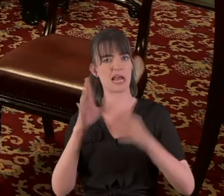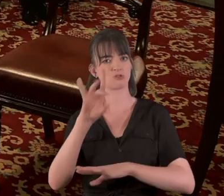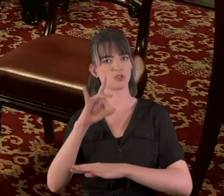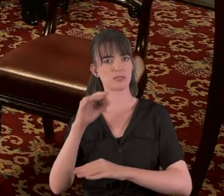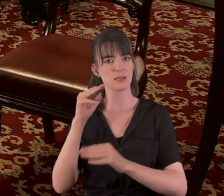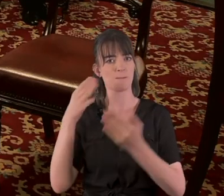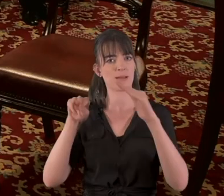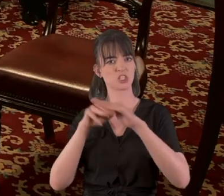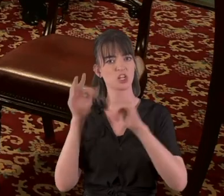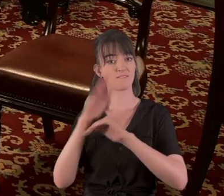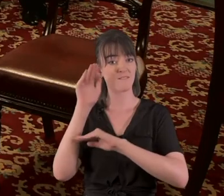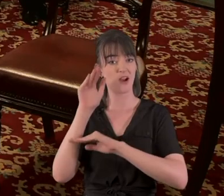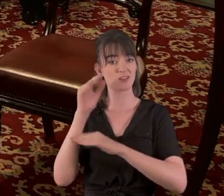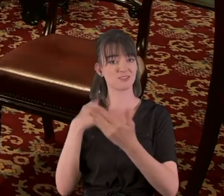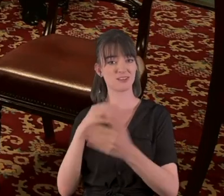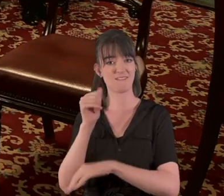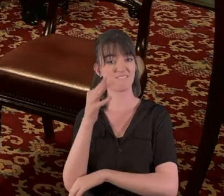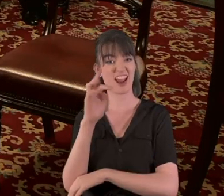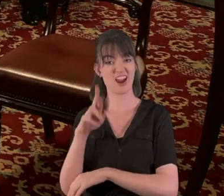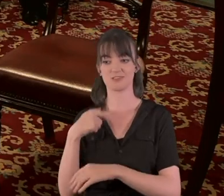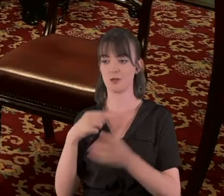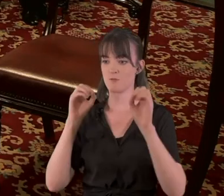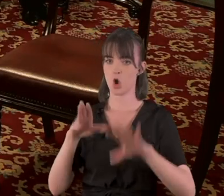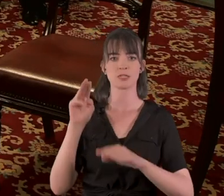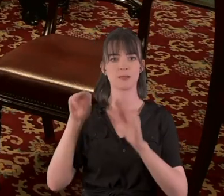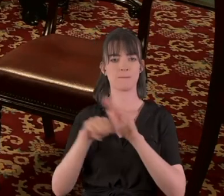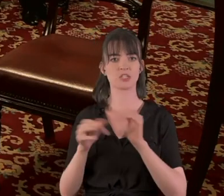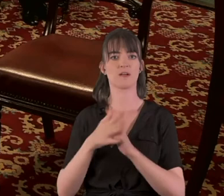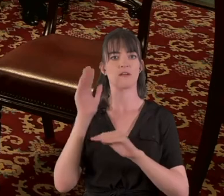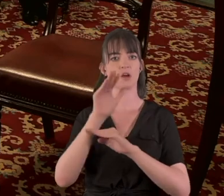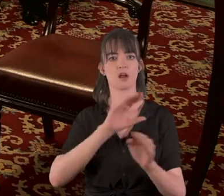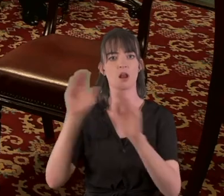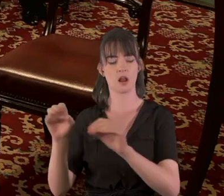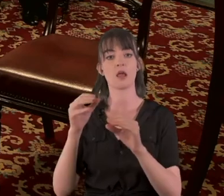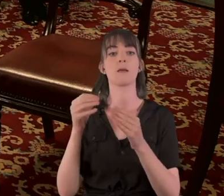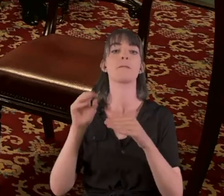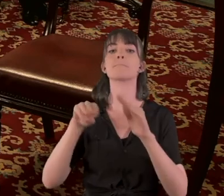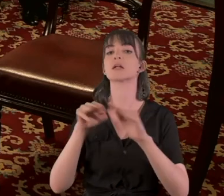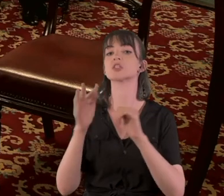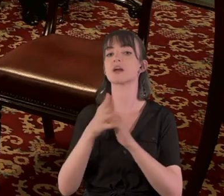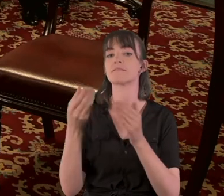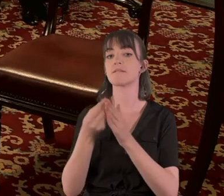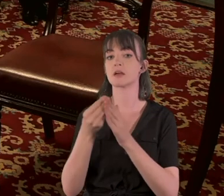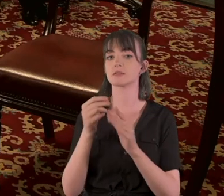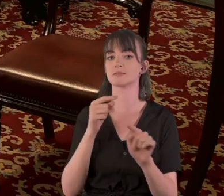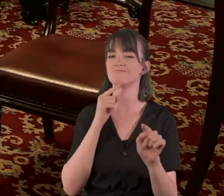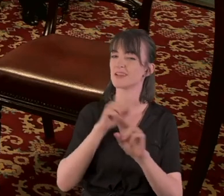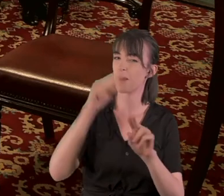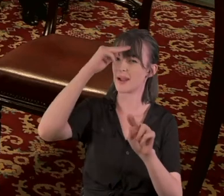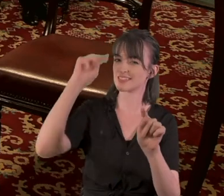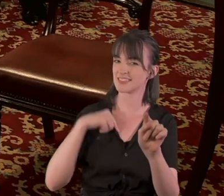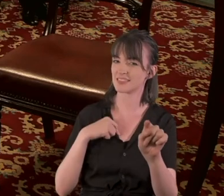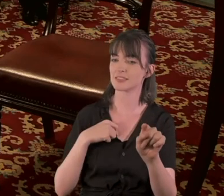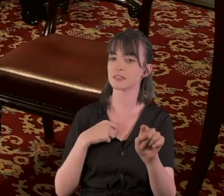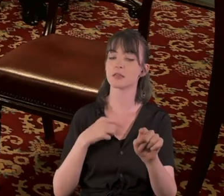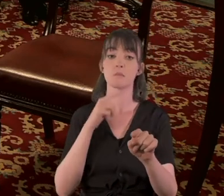Affairs. So you send your Minister for Foreign Affairs, your Minister for Finance. But not your President. Not your President. That's a whole other, we don't have time for that. But then, of course, the